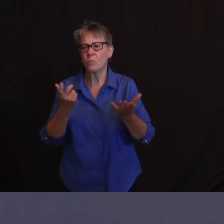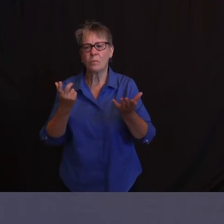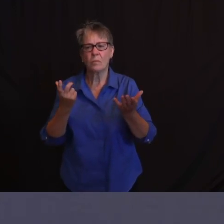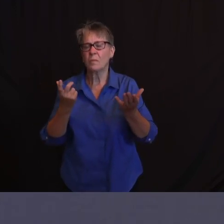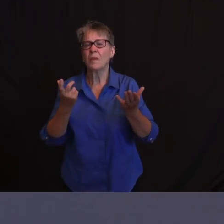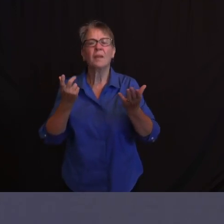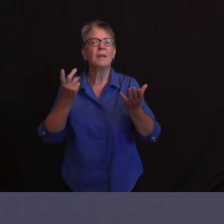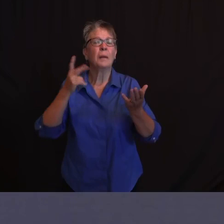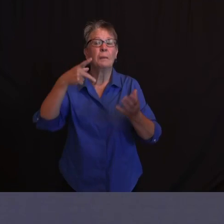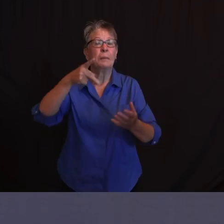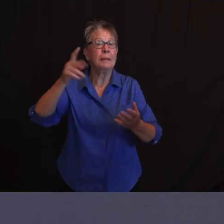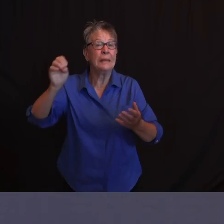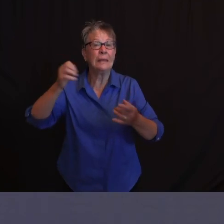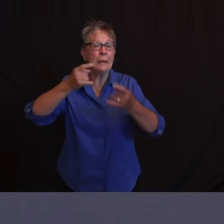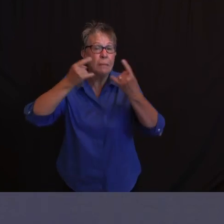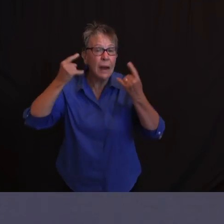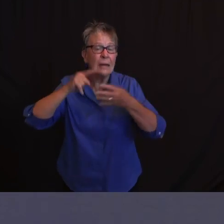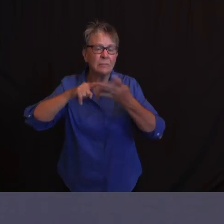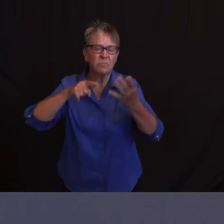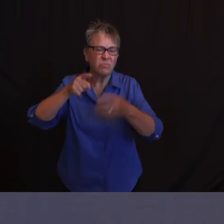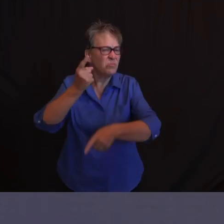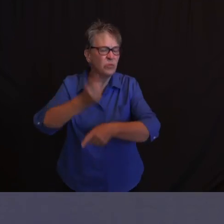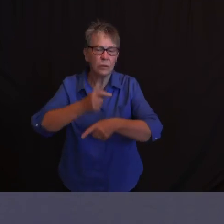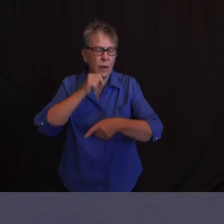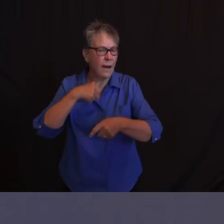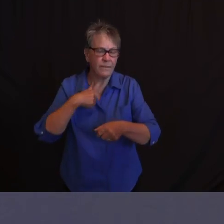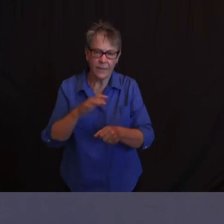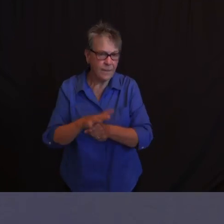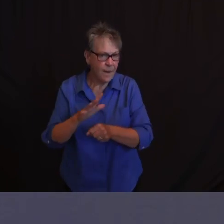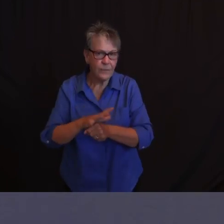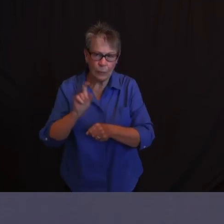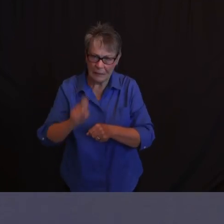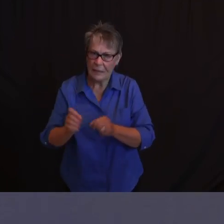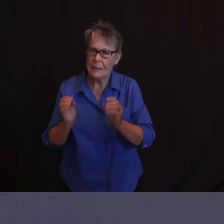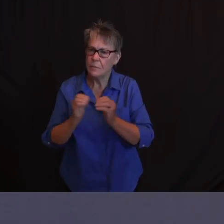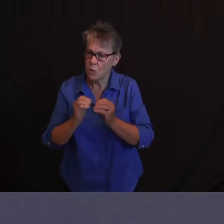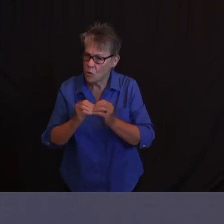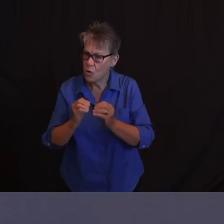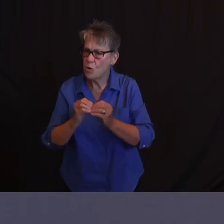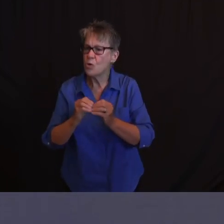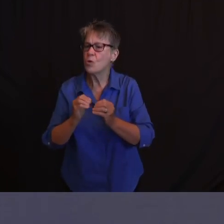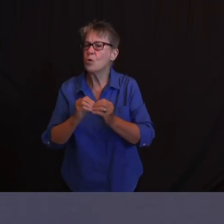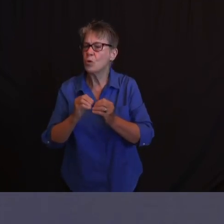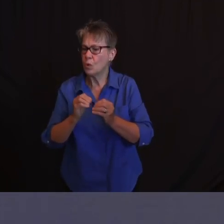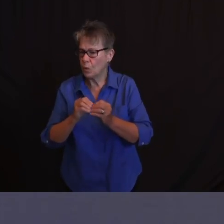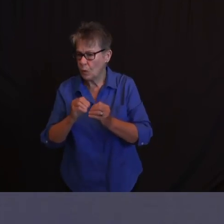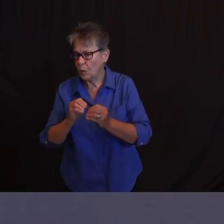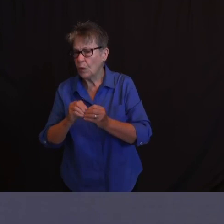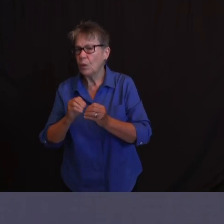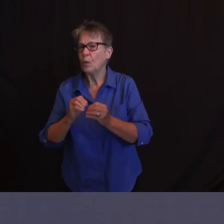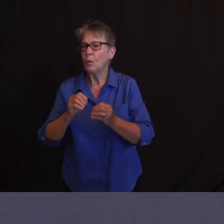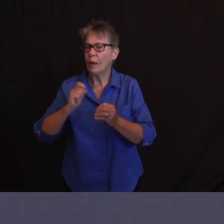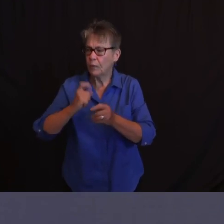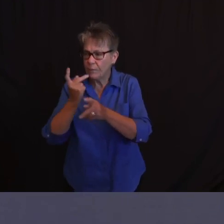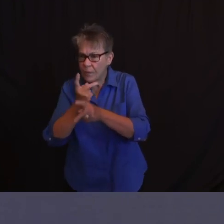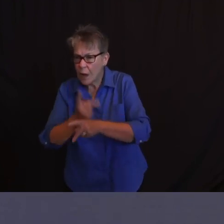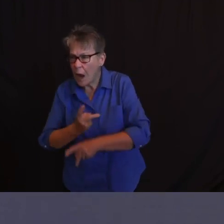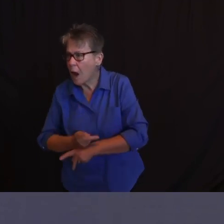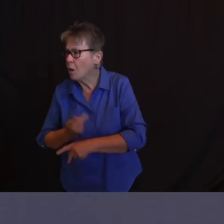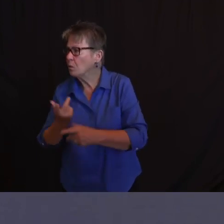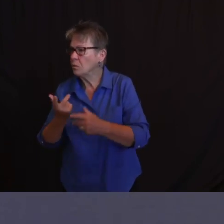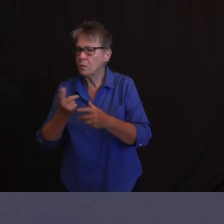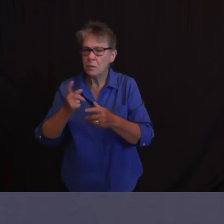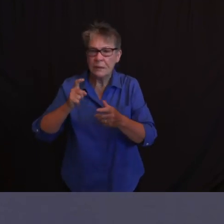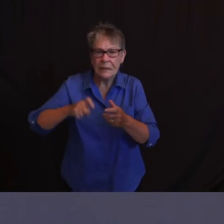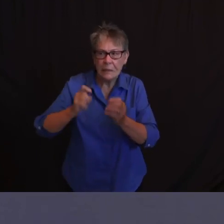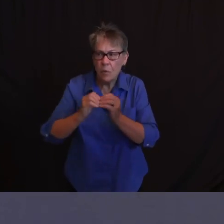and our teams are working together to sort of lay out the protocols of what we expect going forward, how many days supplies,